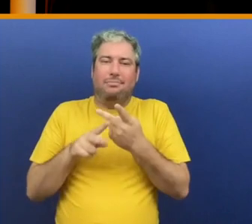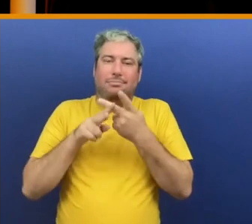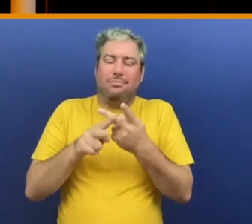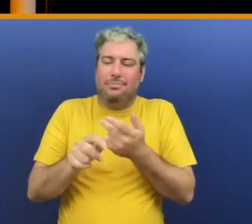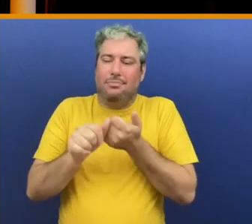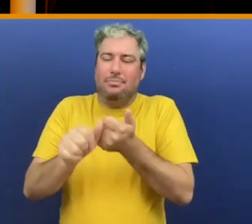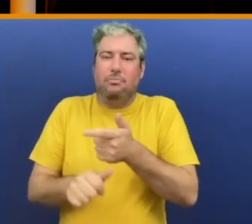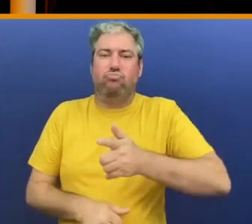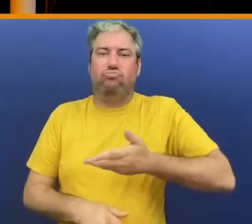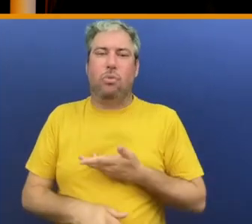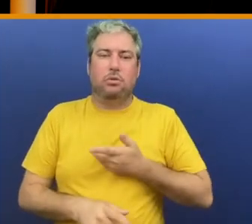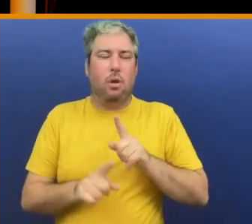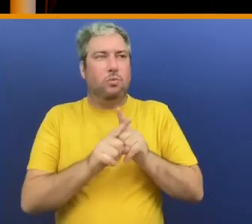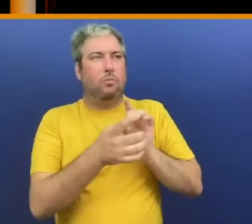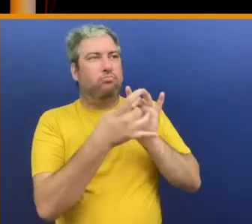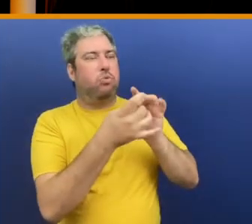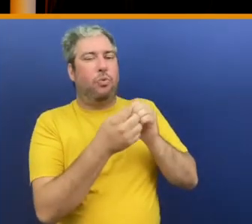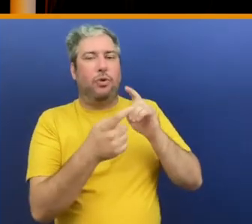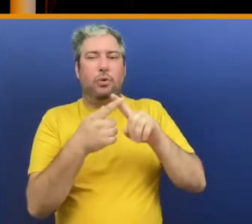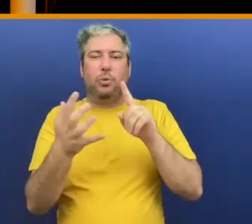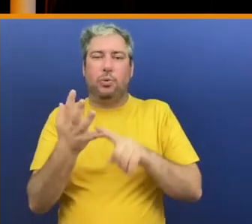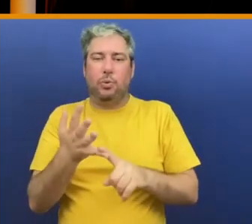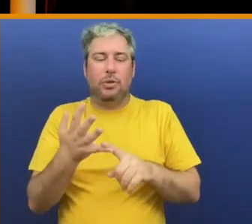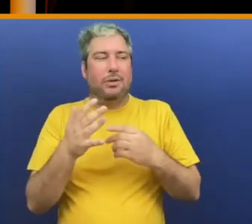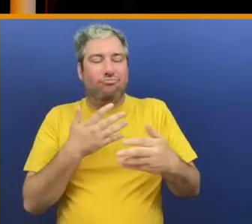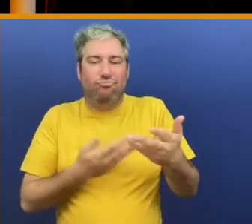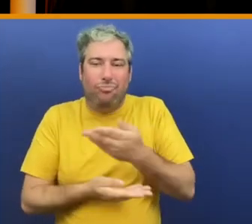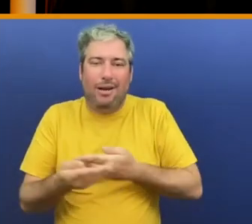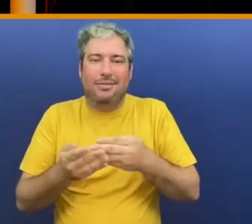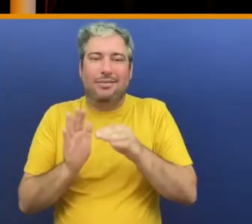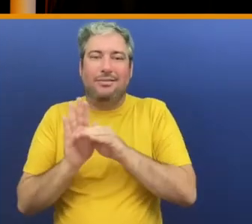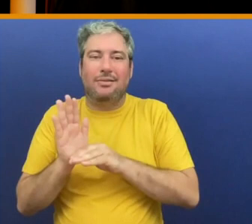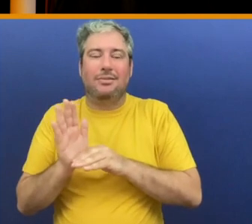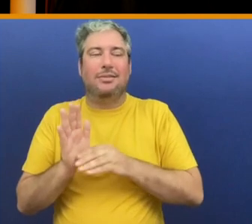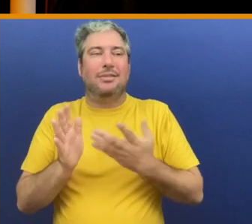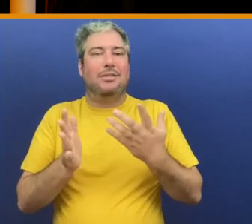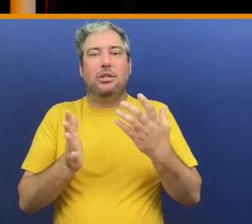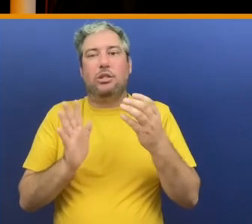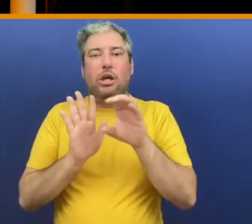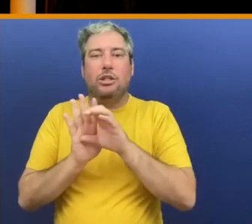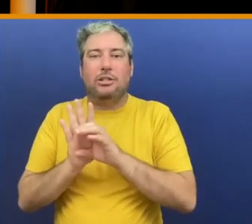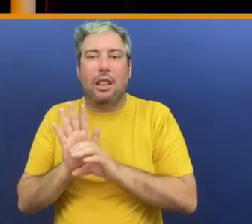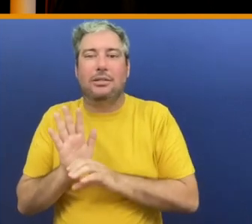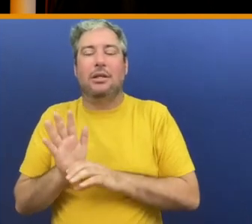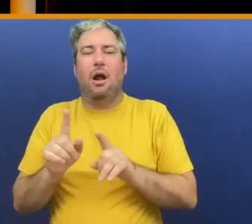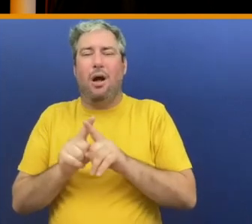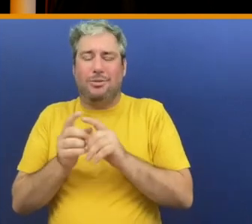standards, conditionality, and so much more would make rejoining the Union that much easier when the time